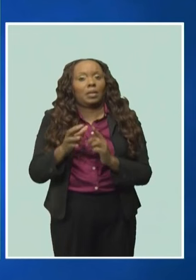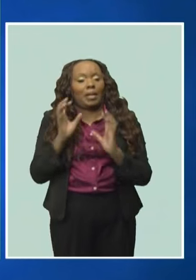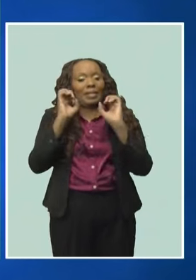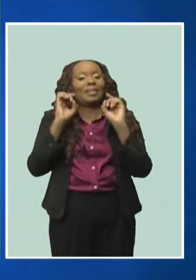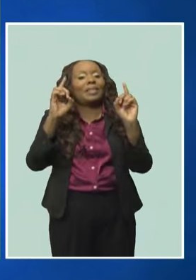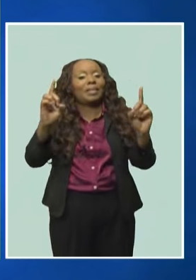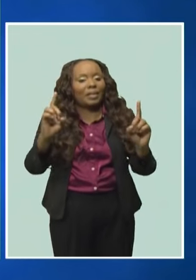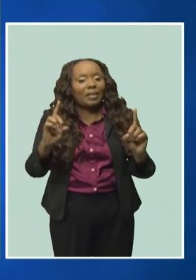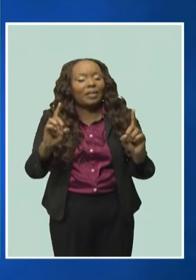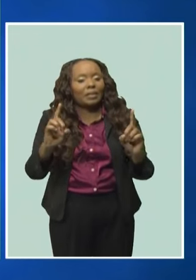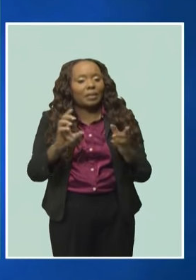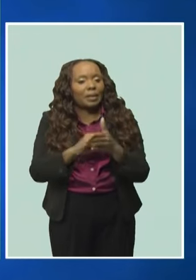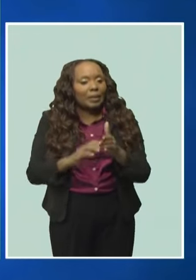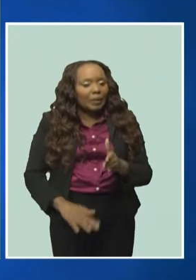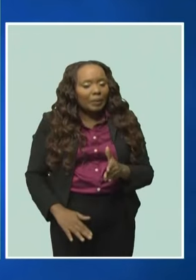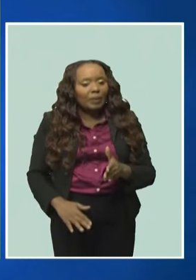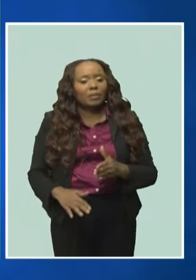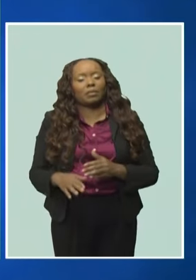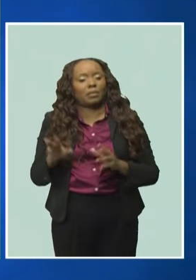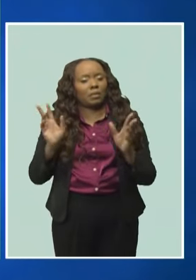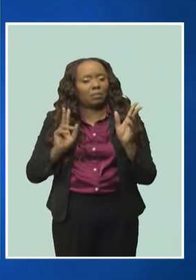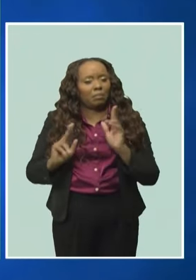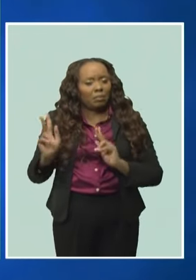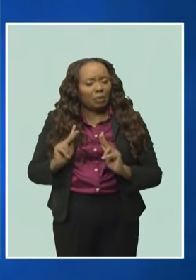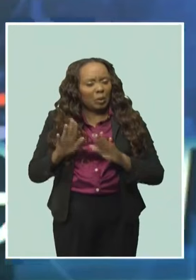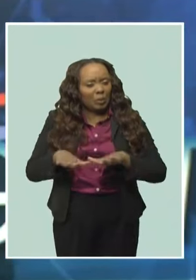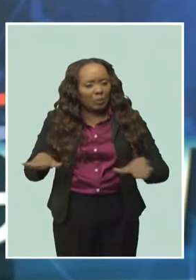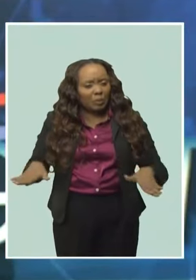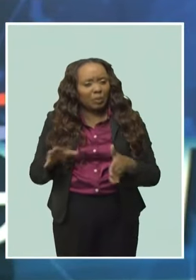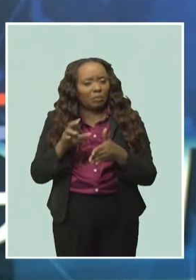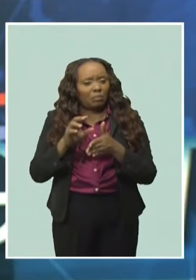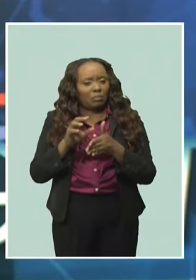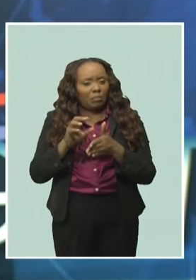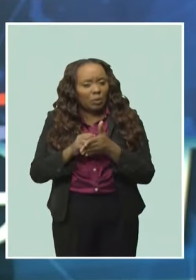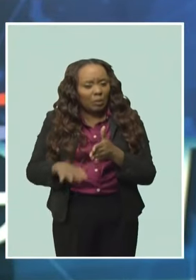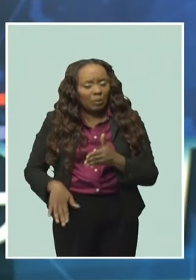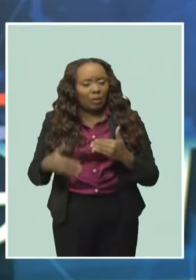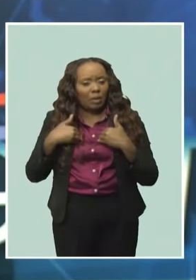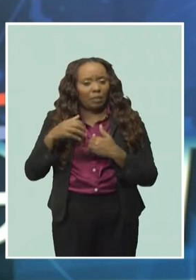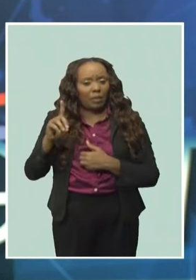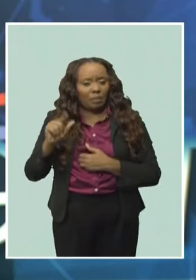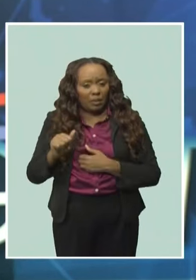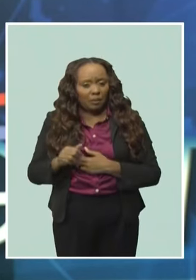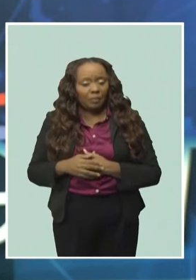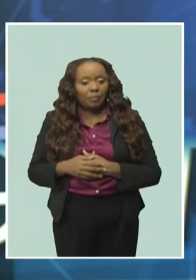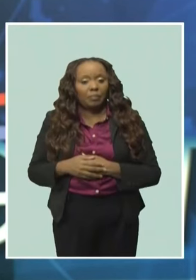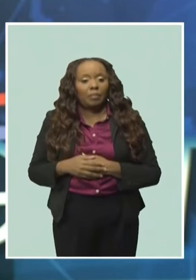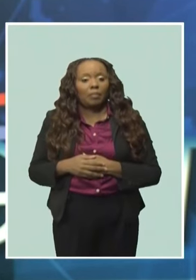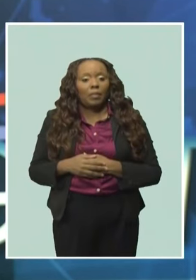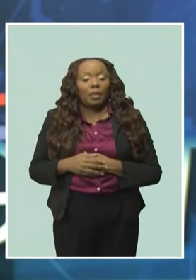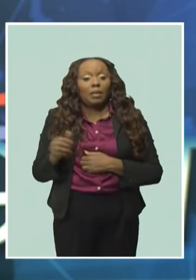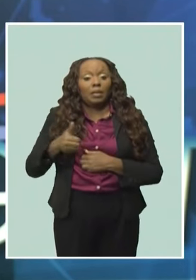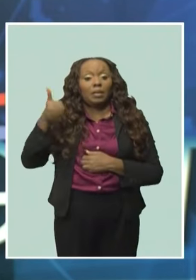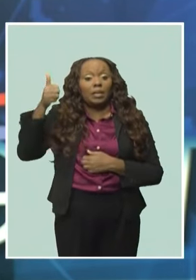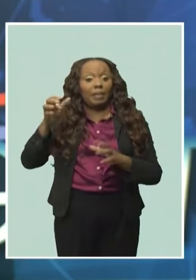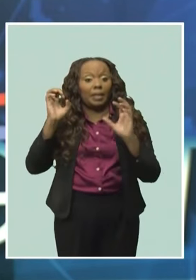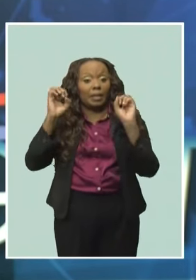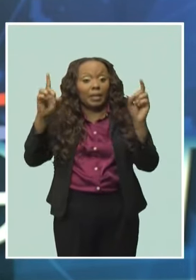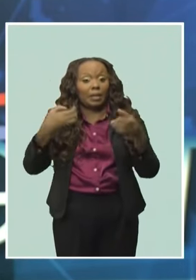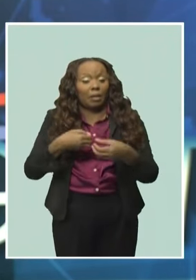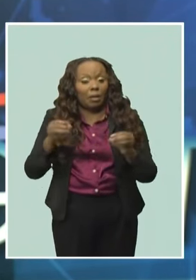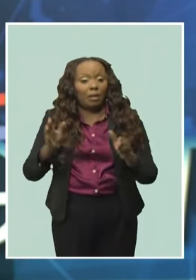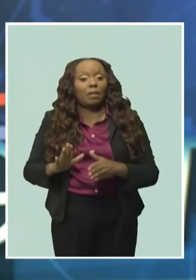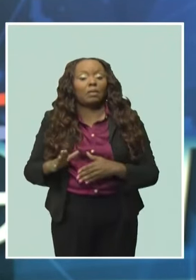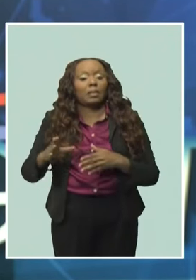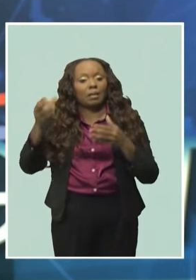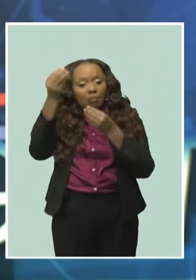educational needs of those persons with disabilities. Chief Education Officer Dr. Ramona Archer Bradshaw also shared her